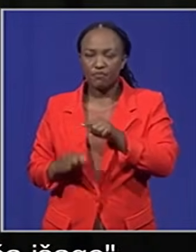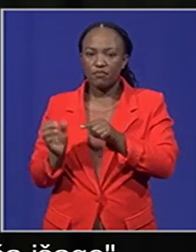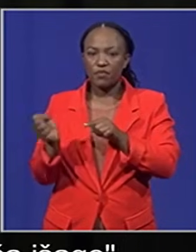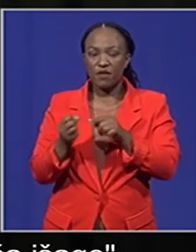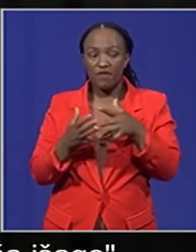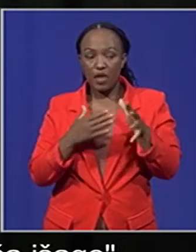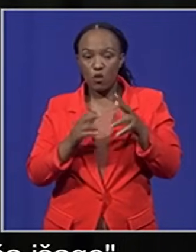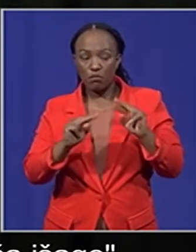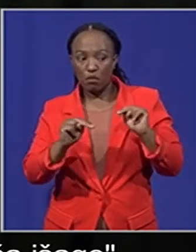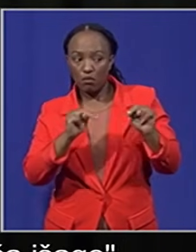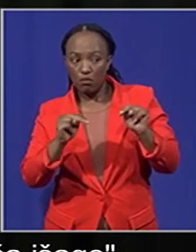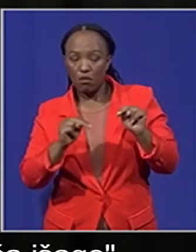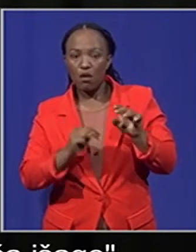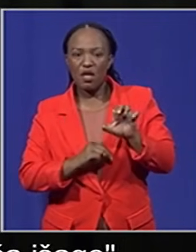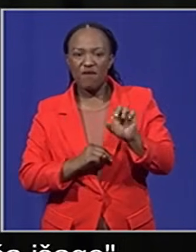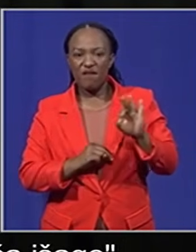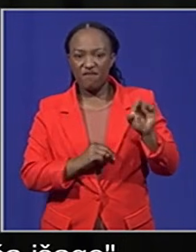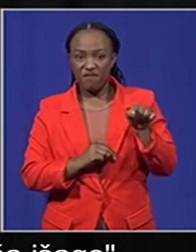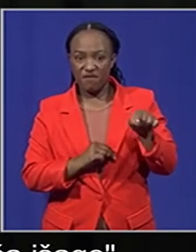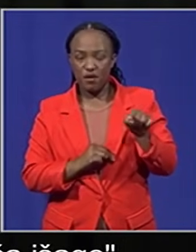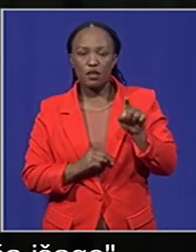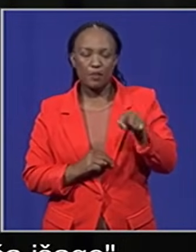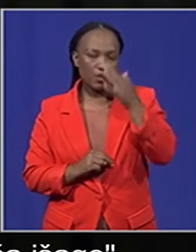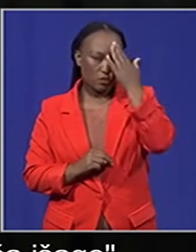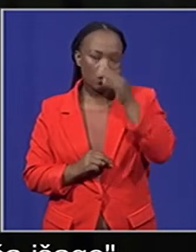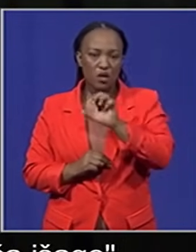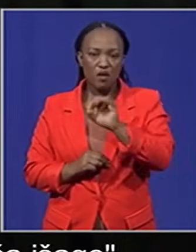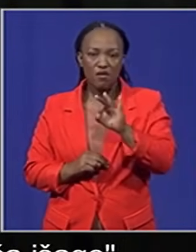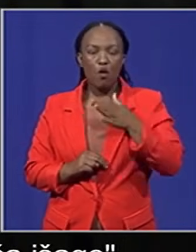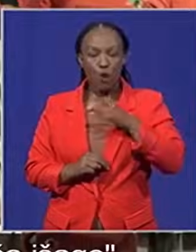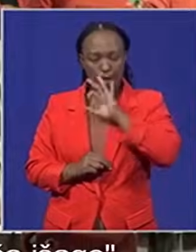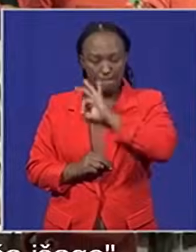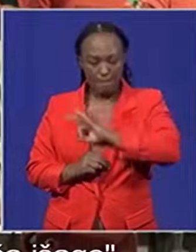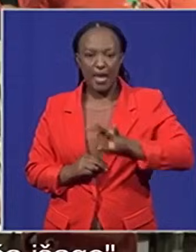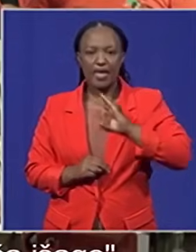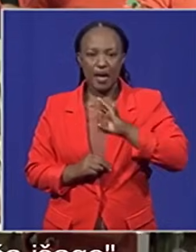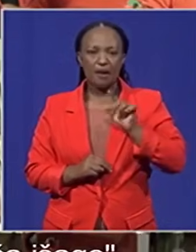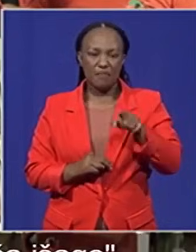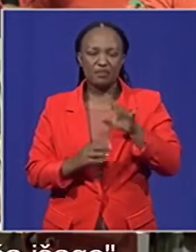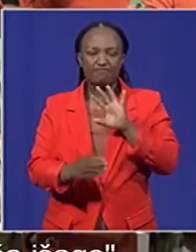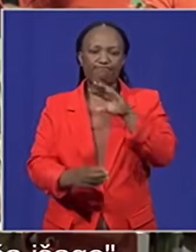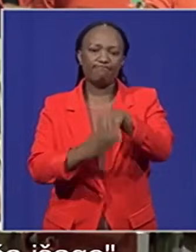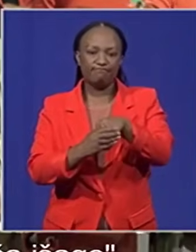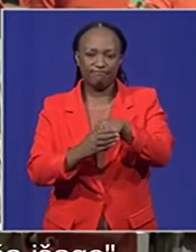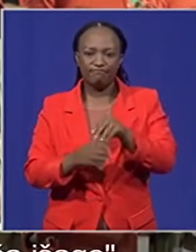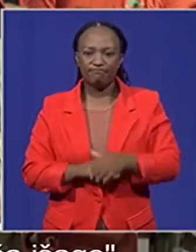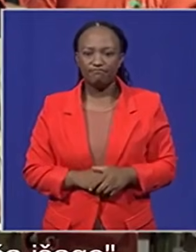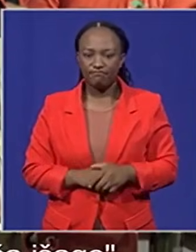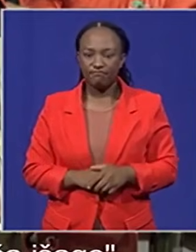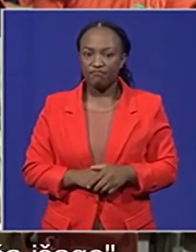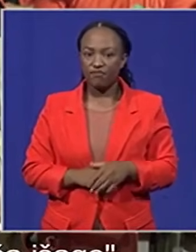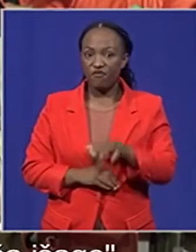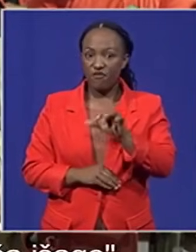to negotiate with the EFF must know that the EFF wants mayorship. Ye ebile temošo ye bogale go mokgatlo